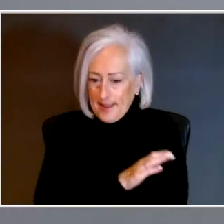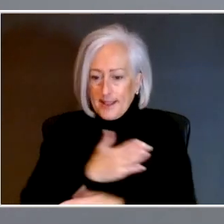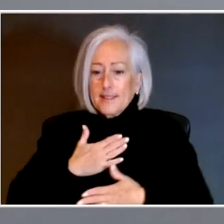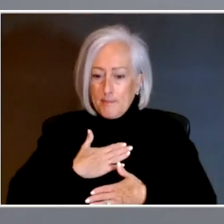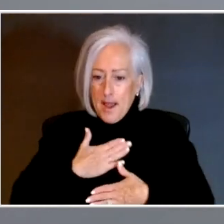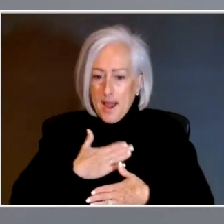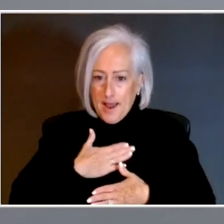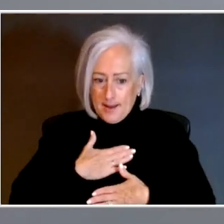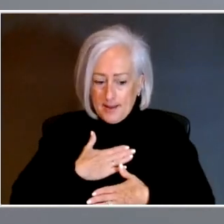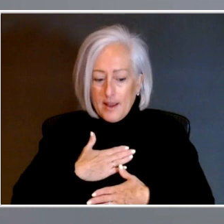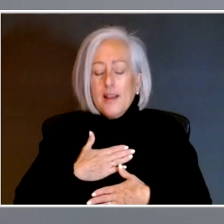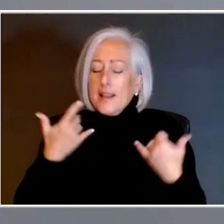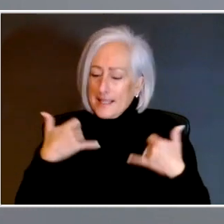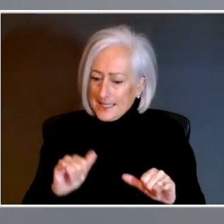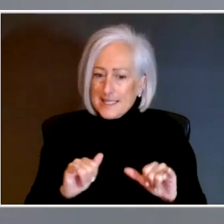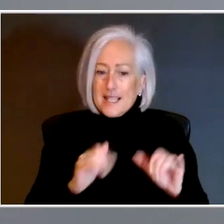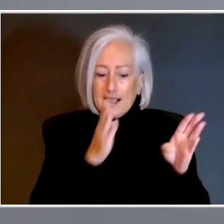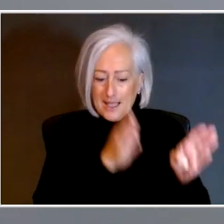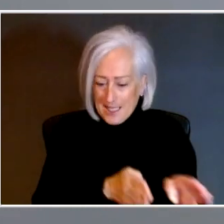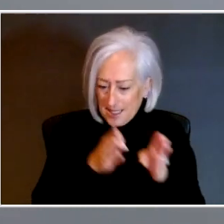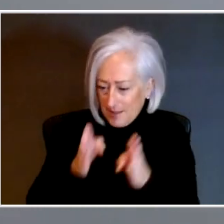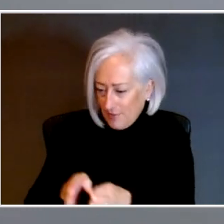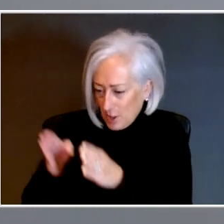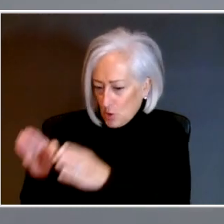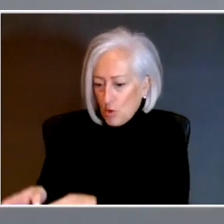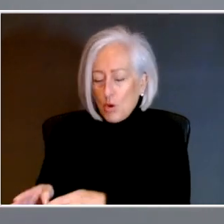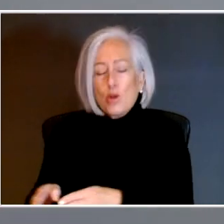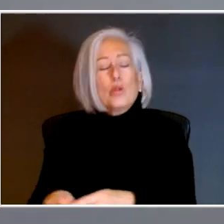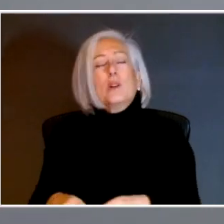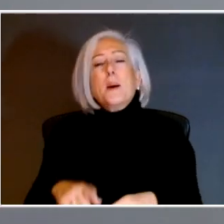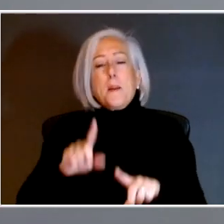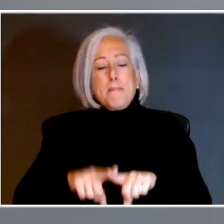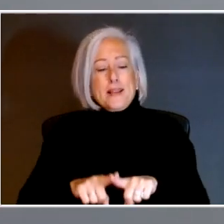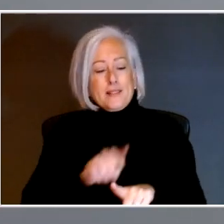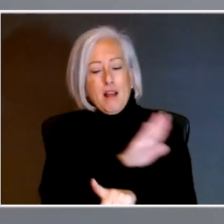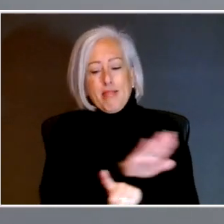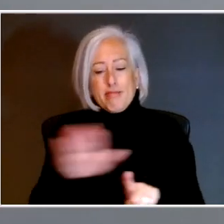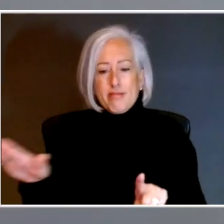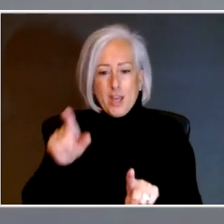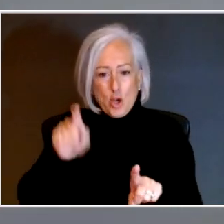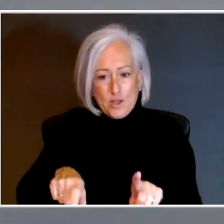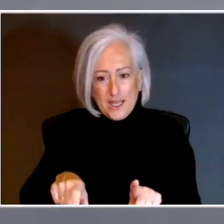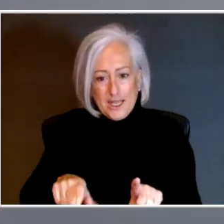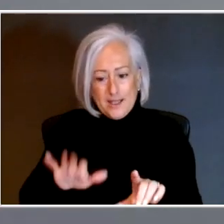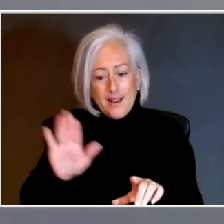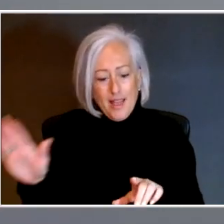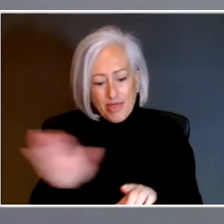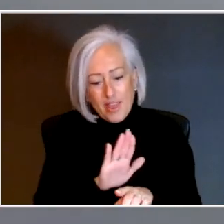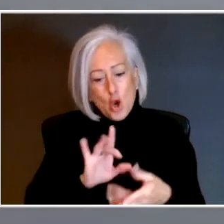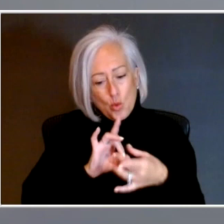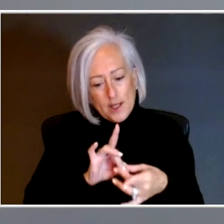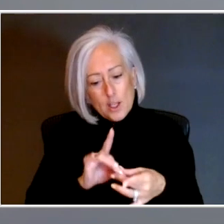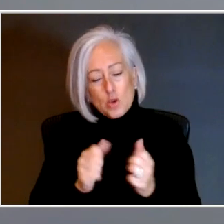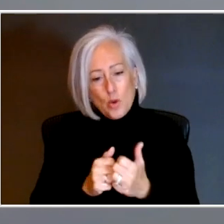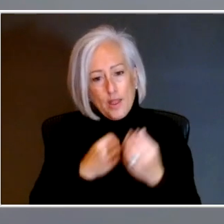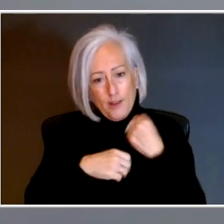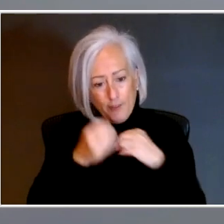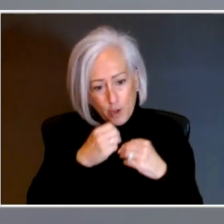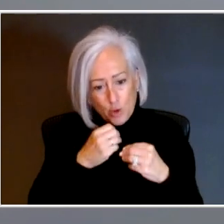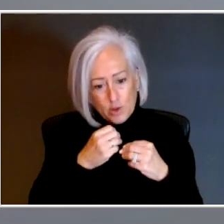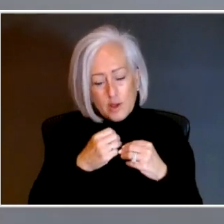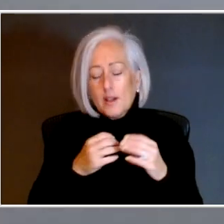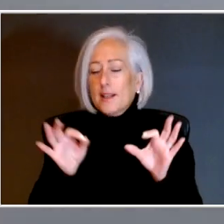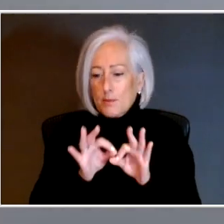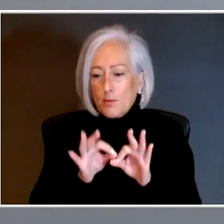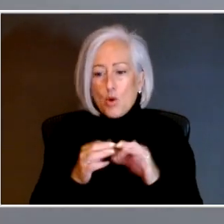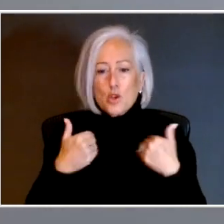very individualized to the athlete's need, depending on where they are with their relationship with food, and always maintaining still that healthy